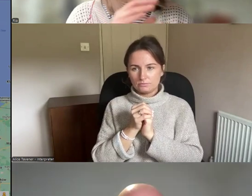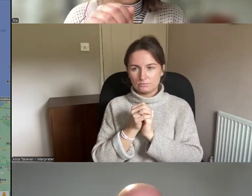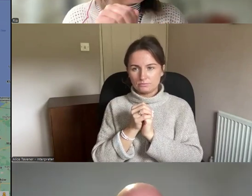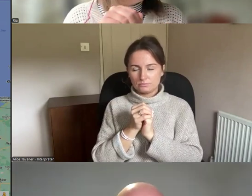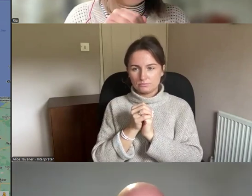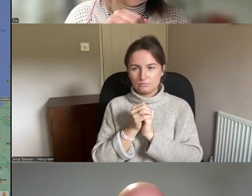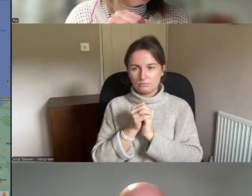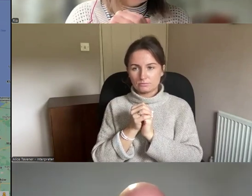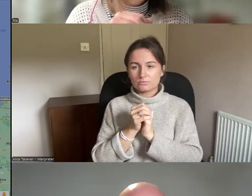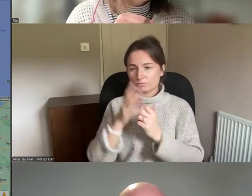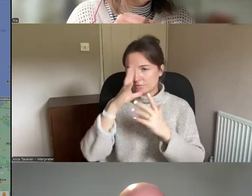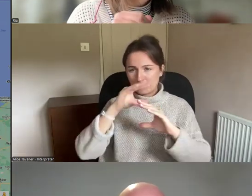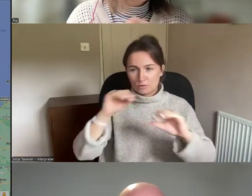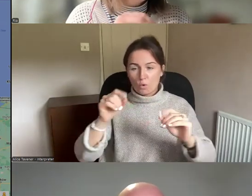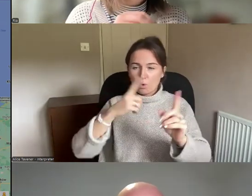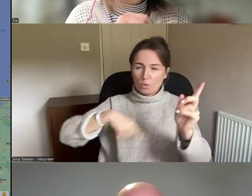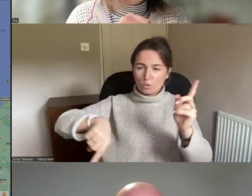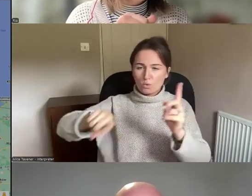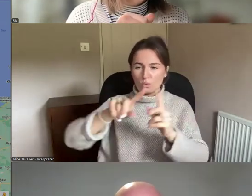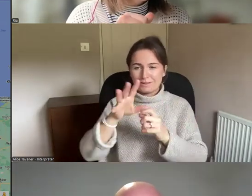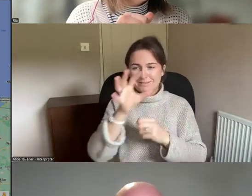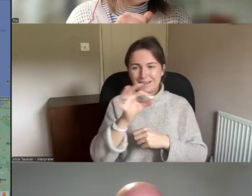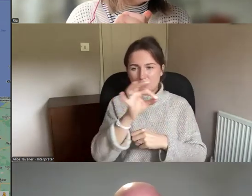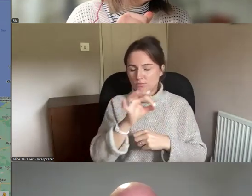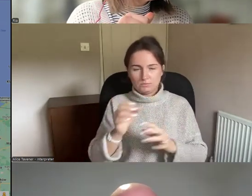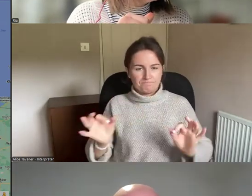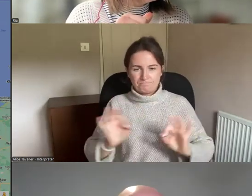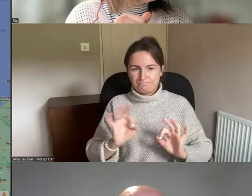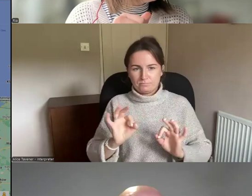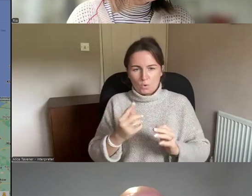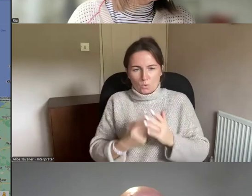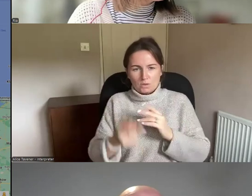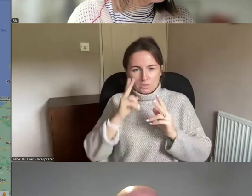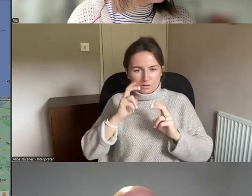we don't have all towns on here, for example. So we are looking at local authority areas.